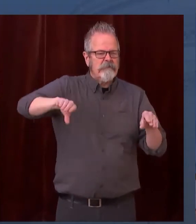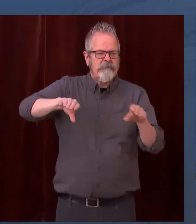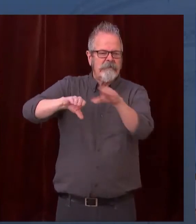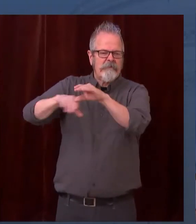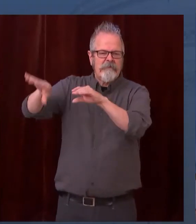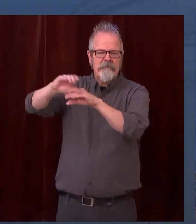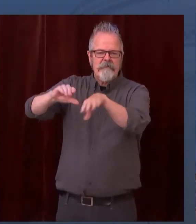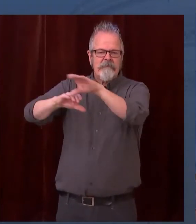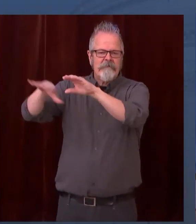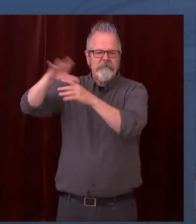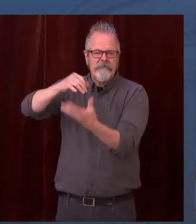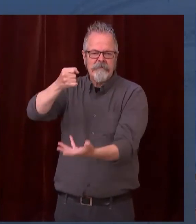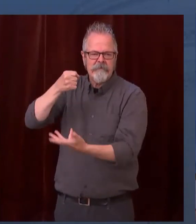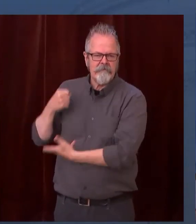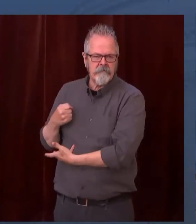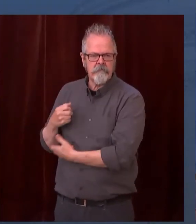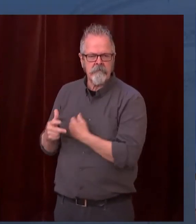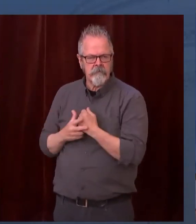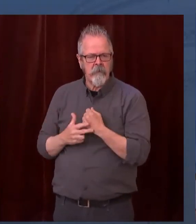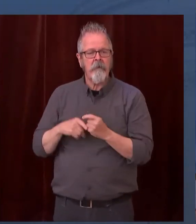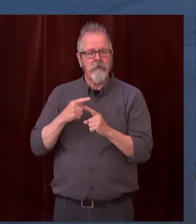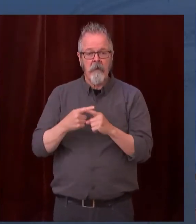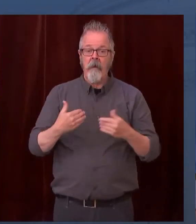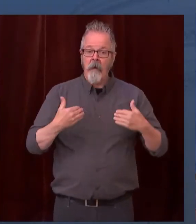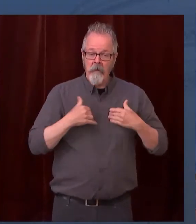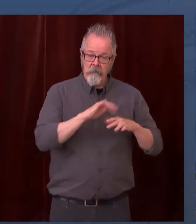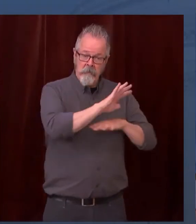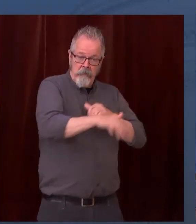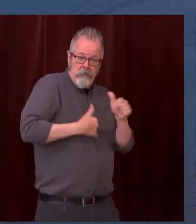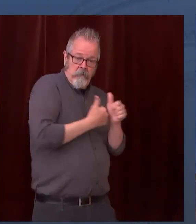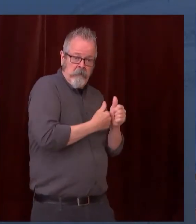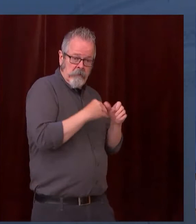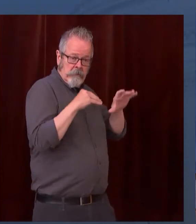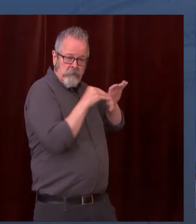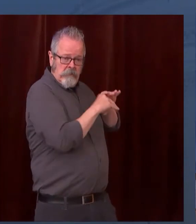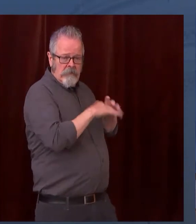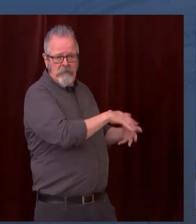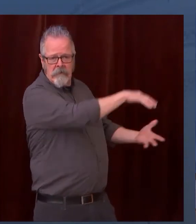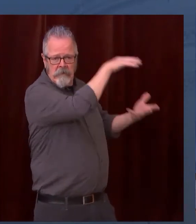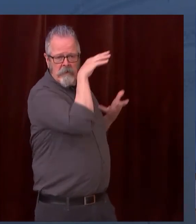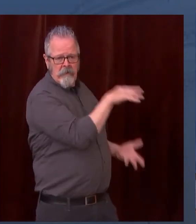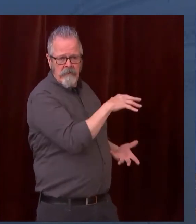in a position to be able to last until January.